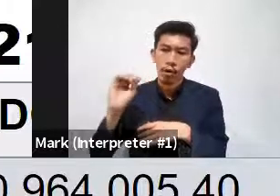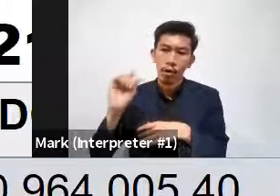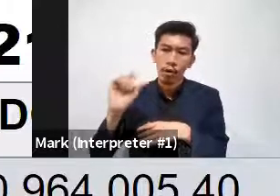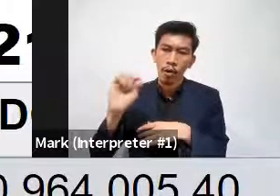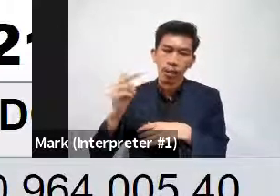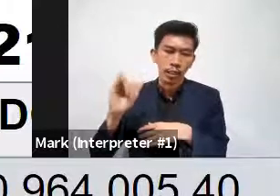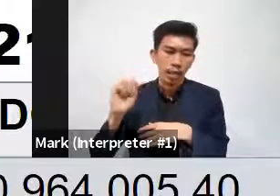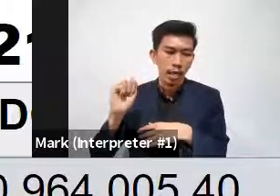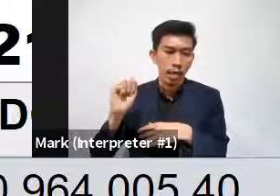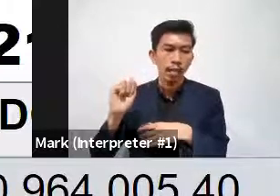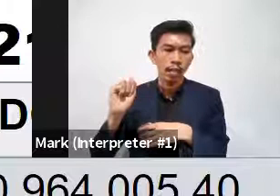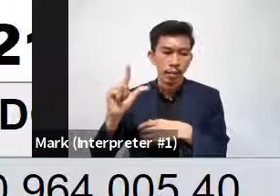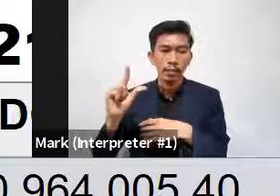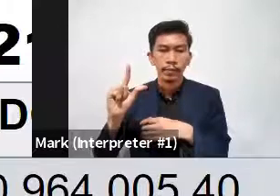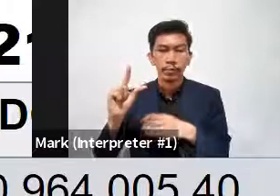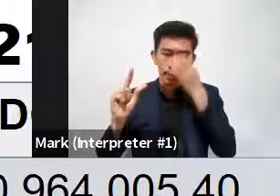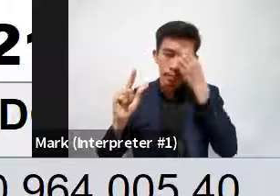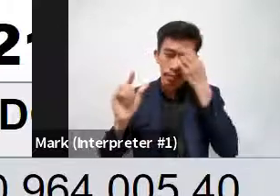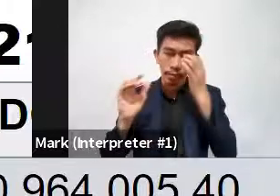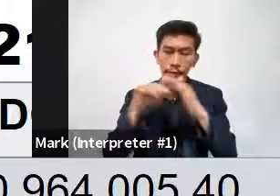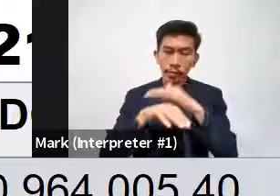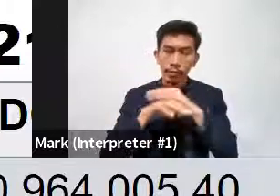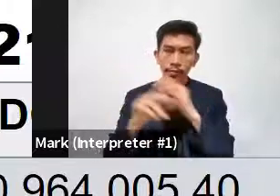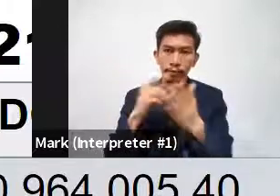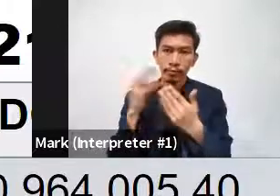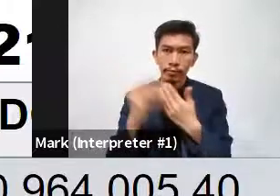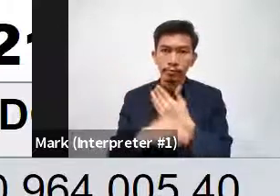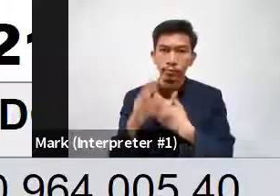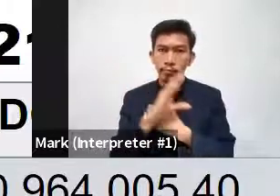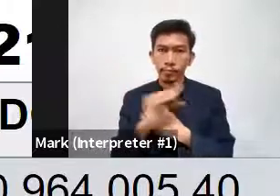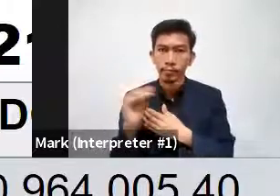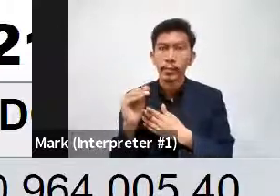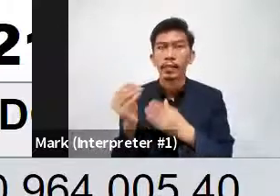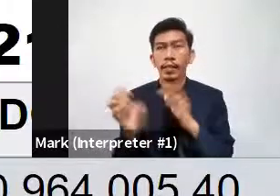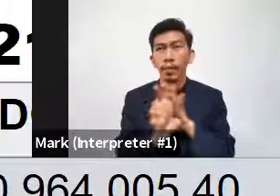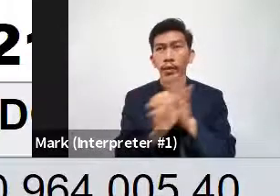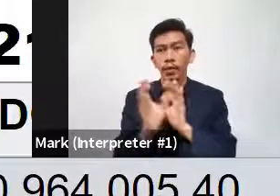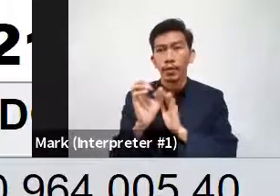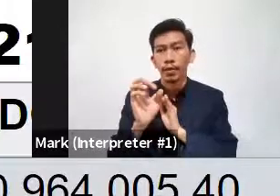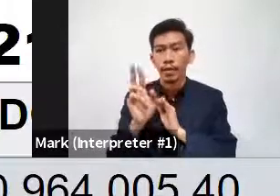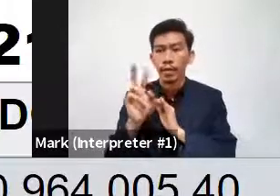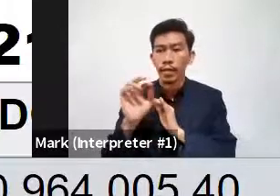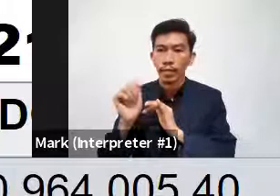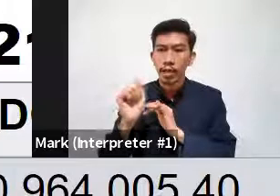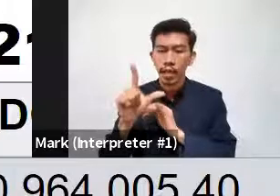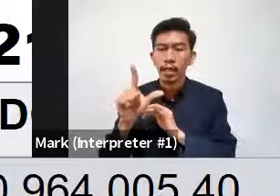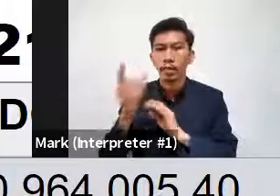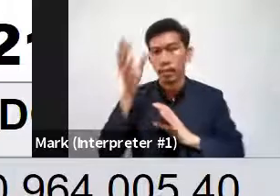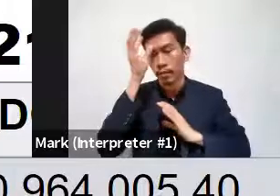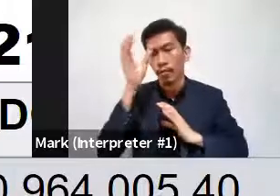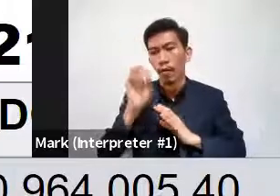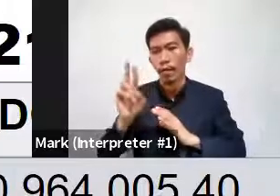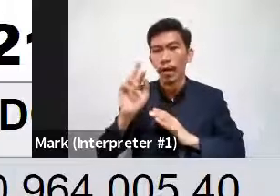to early treatment or prompt treatment for the gynecologic cancers like cervical cancer, ovarian